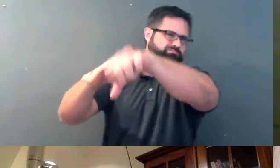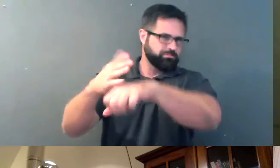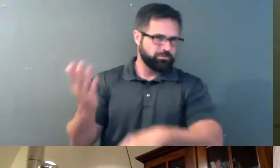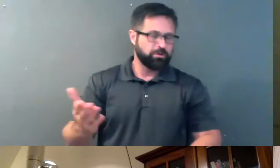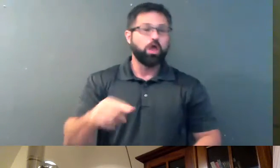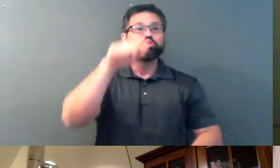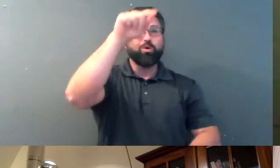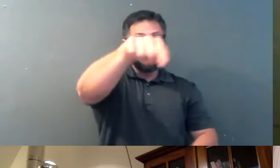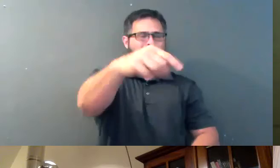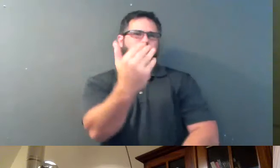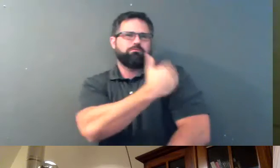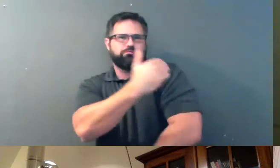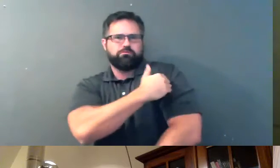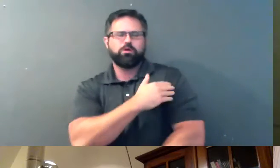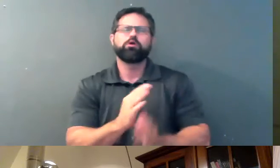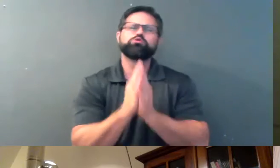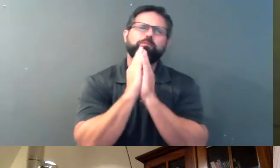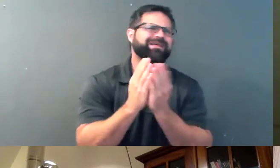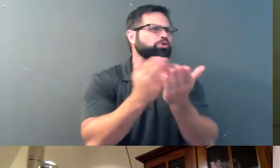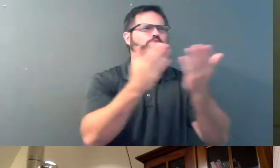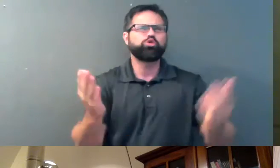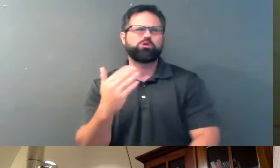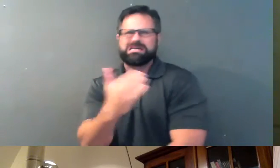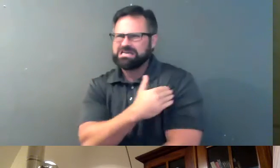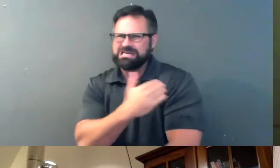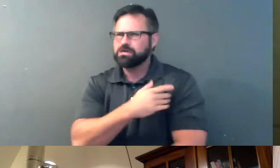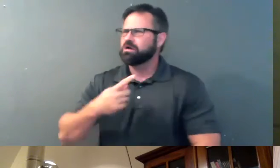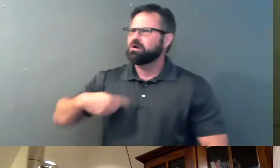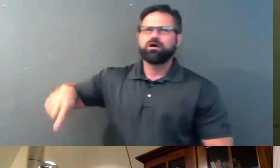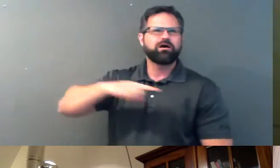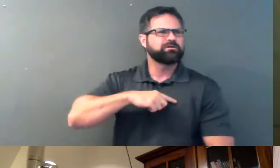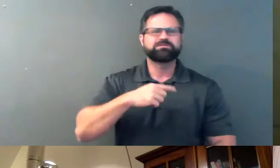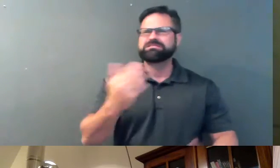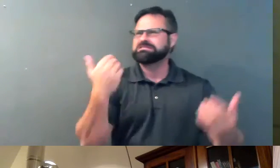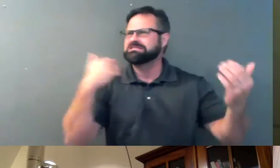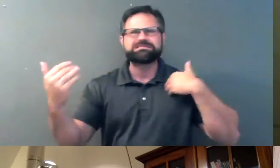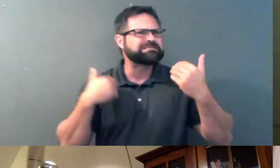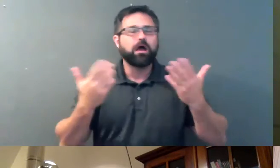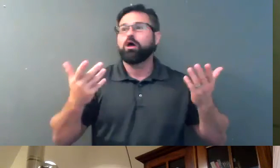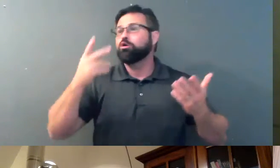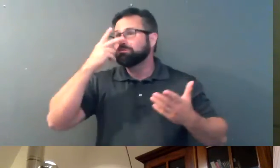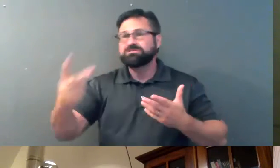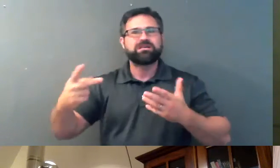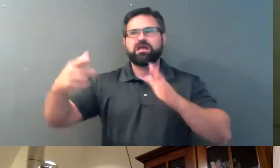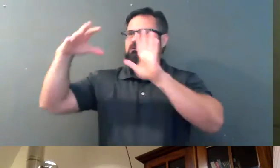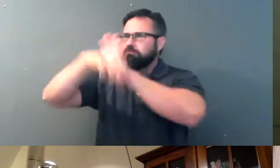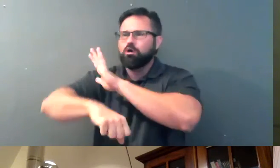attention such abuses perpetrated against persons with disabilities.